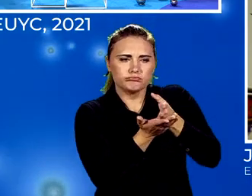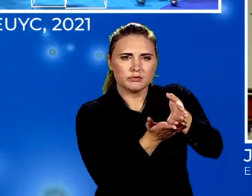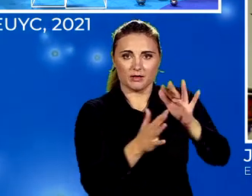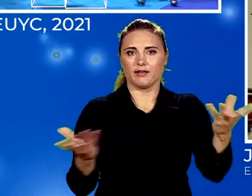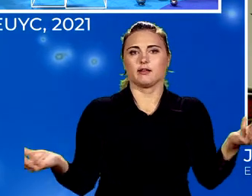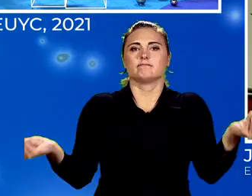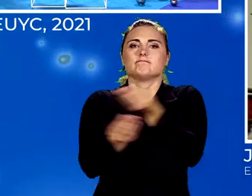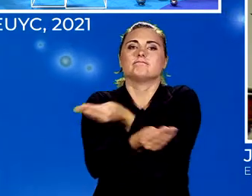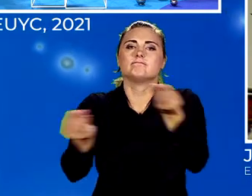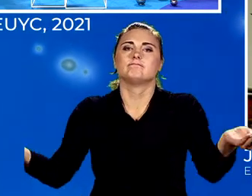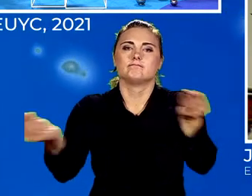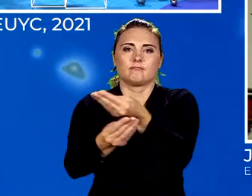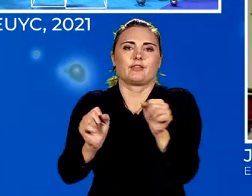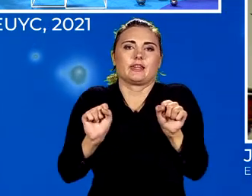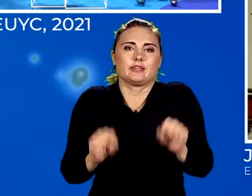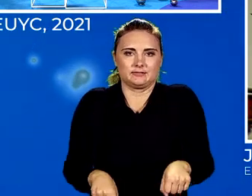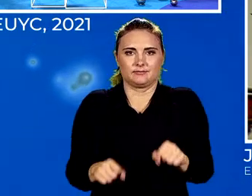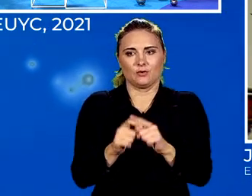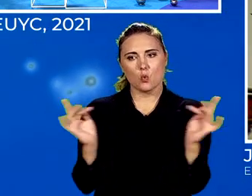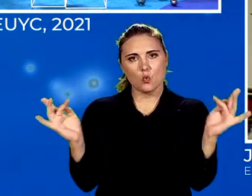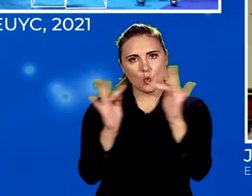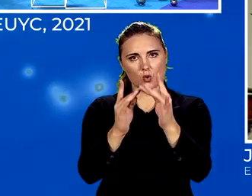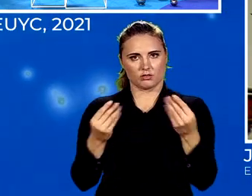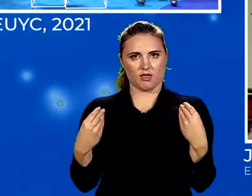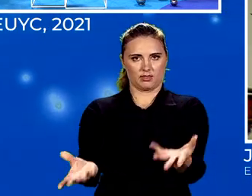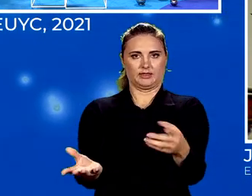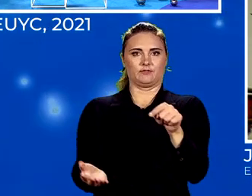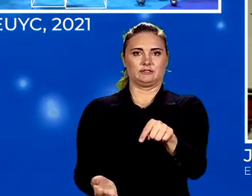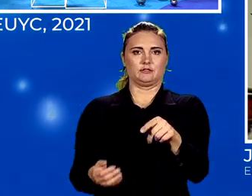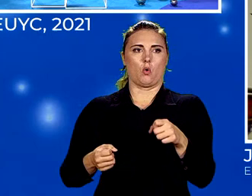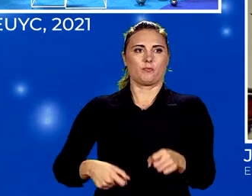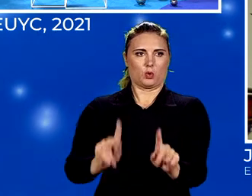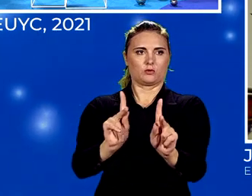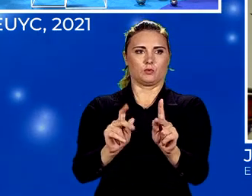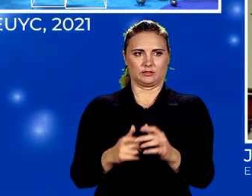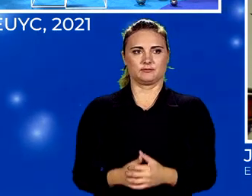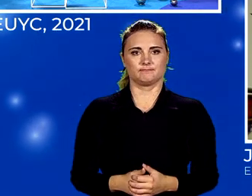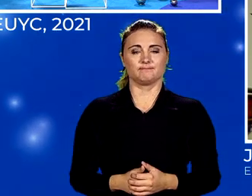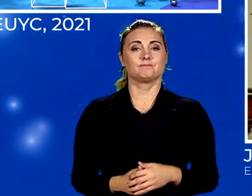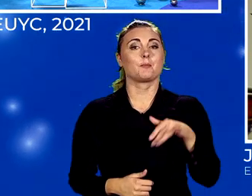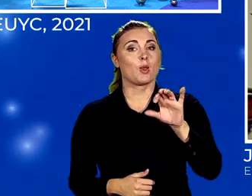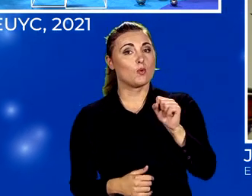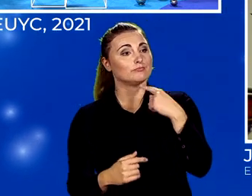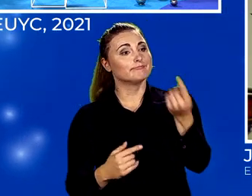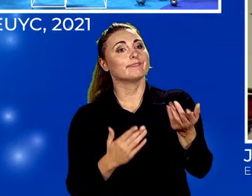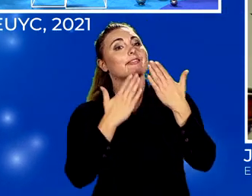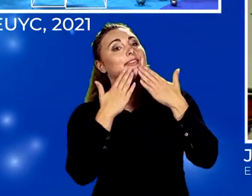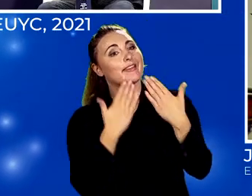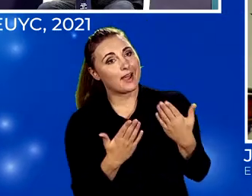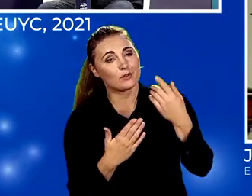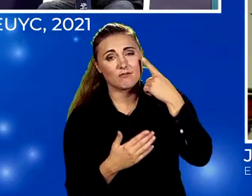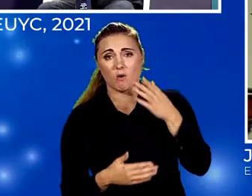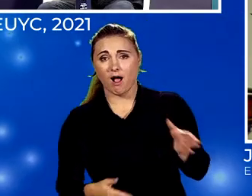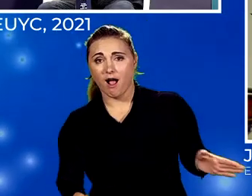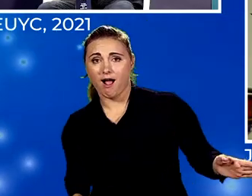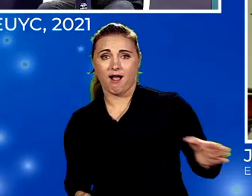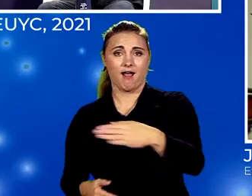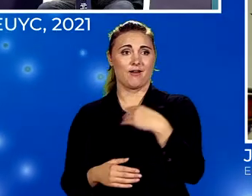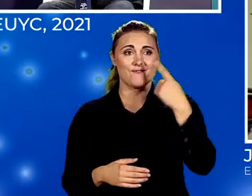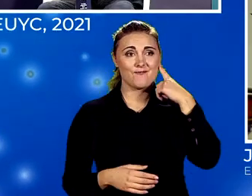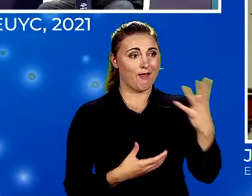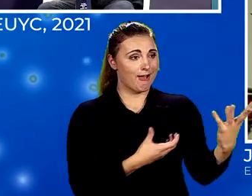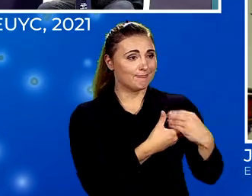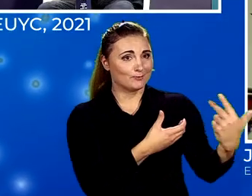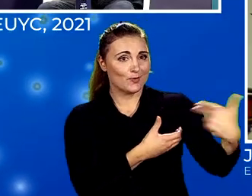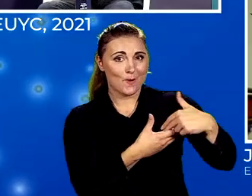directly with young people. Thank you. Thank you very much, Jasna. Thanks to everyone. Thank you for participating in today's debate